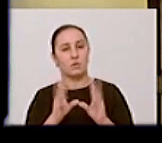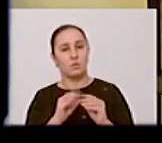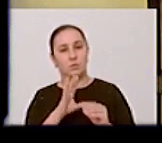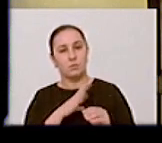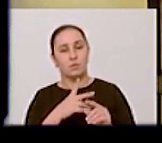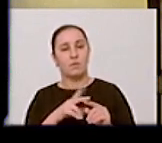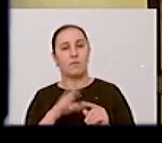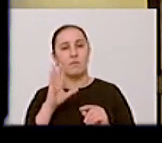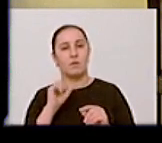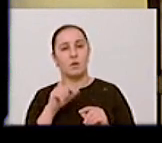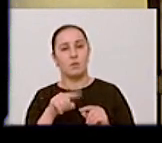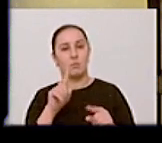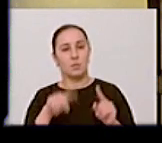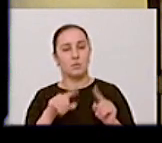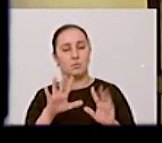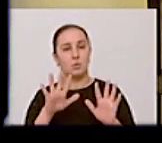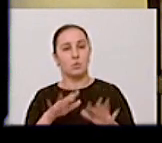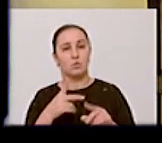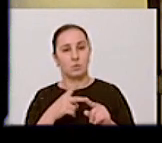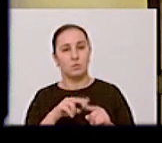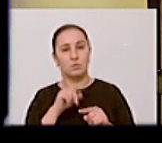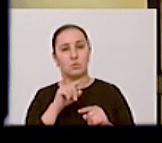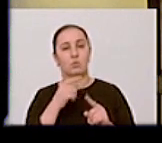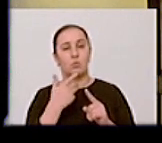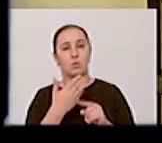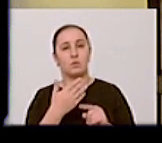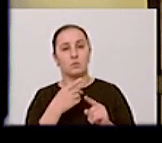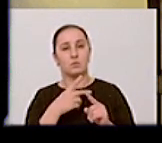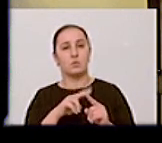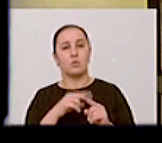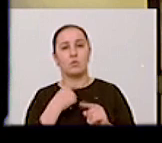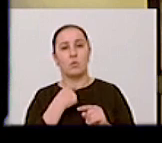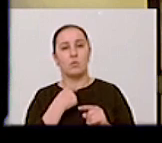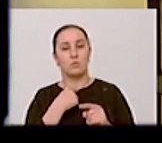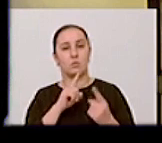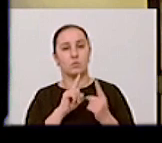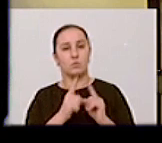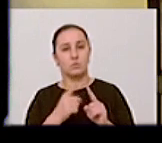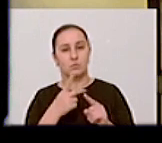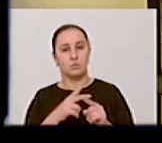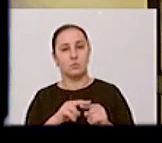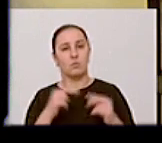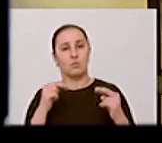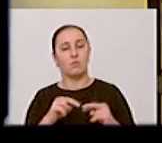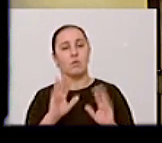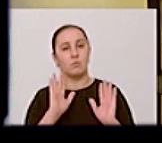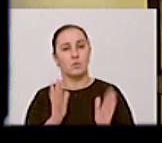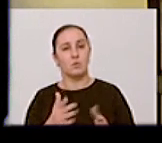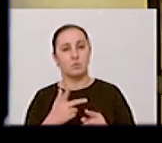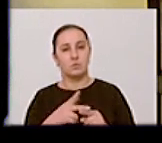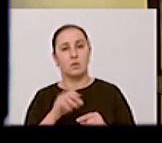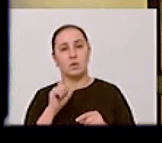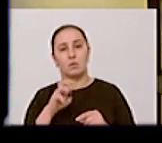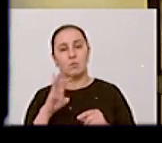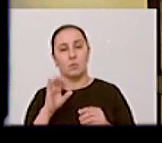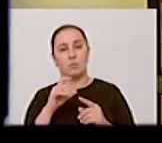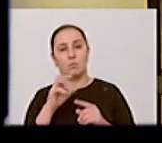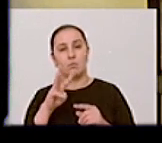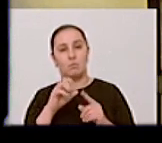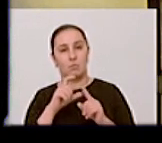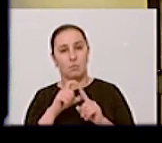etilganiga va ba'zi o'rinlarda esa ulardagi tovush o'zgarishiga guvoh bo'lamiz. Ammo